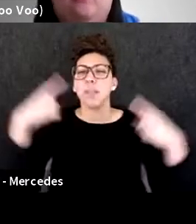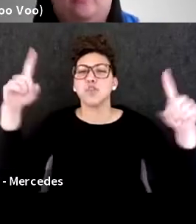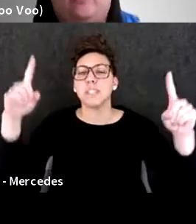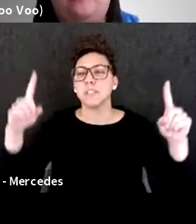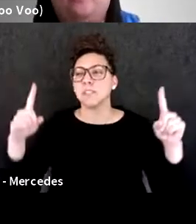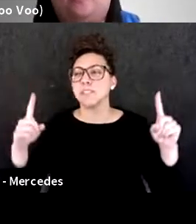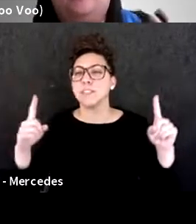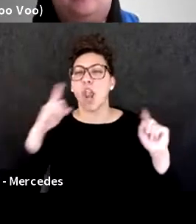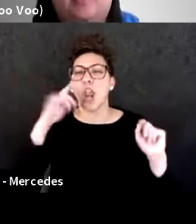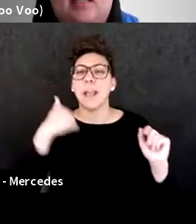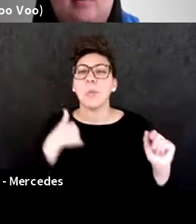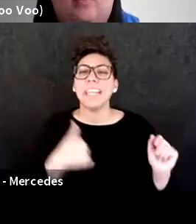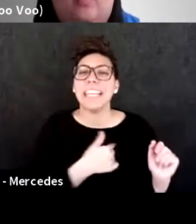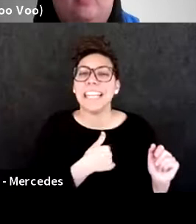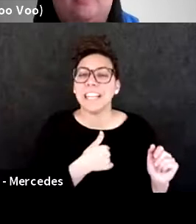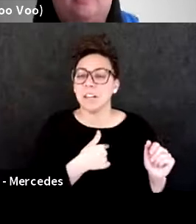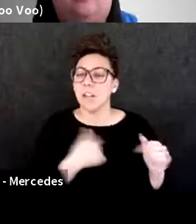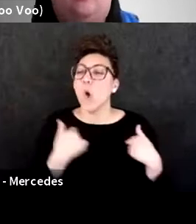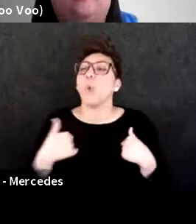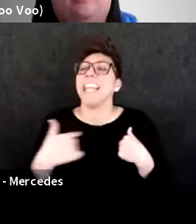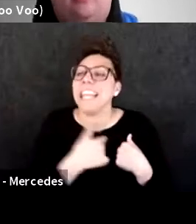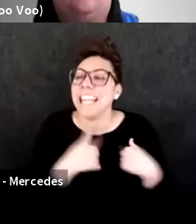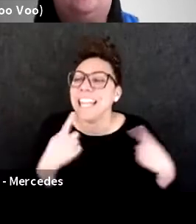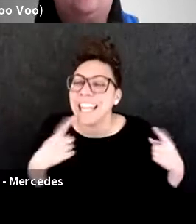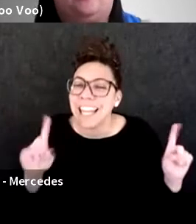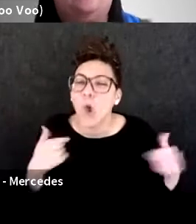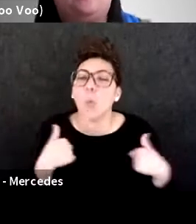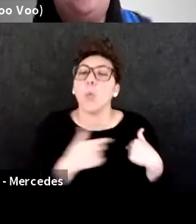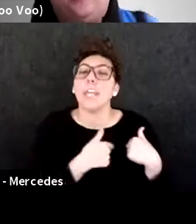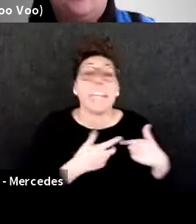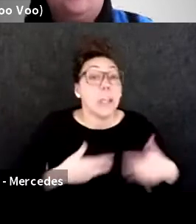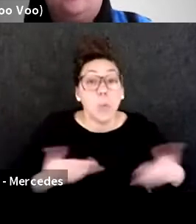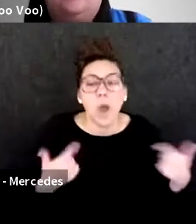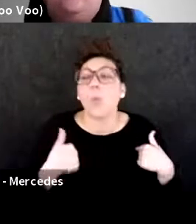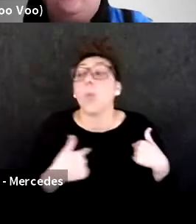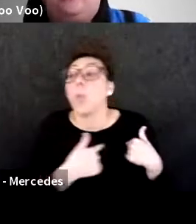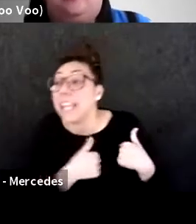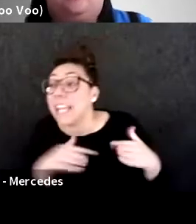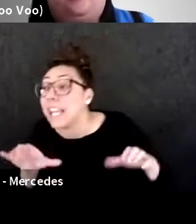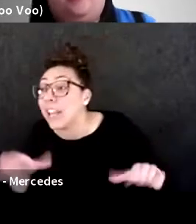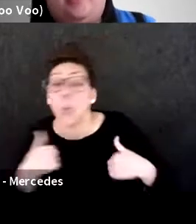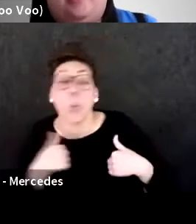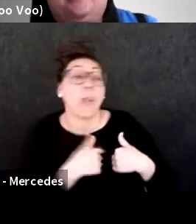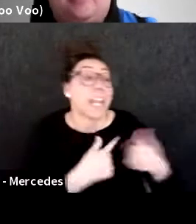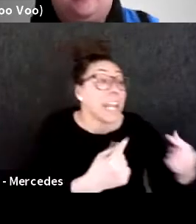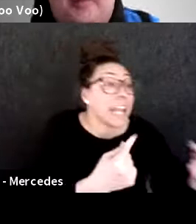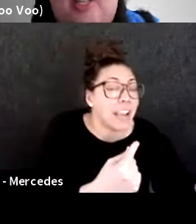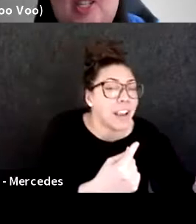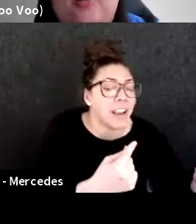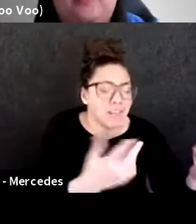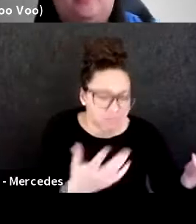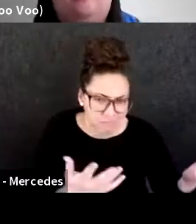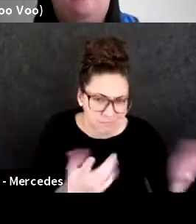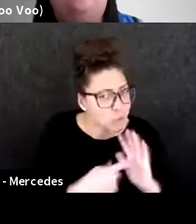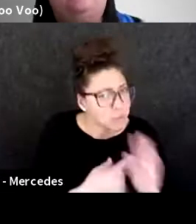that whoever assisted or whoever was there along the way also gets credit. But I also then I forget that, you know, I did something